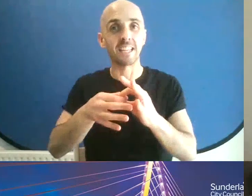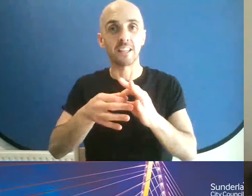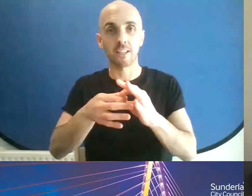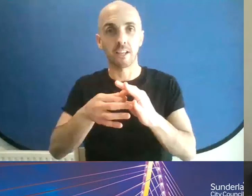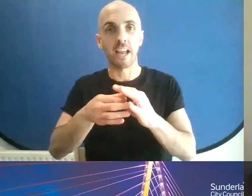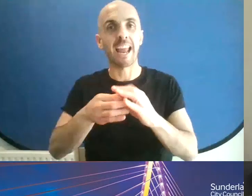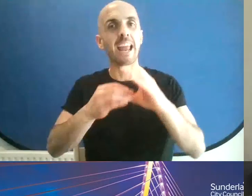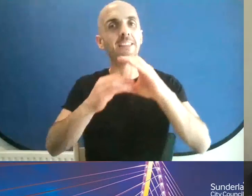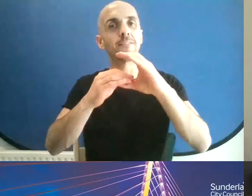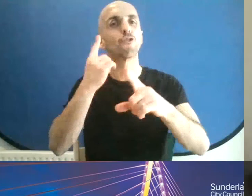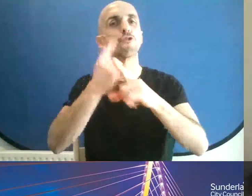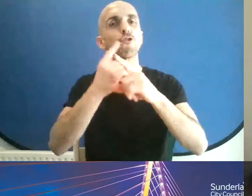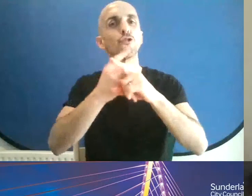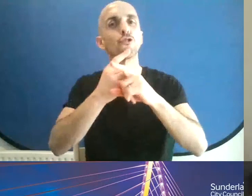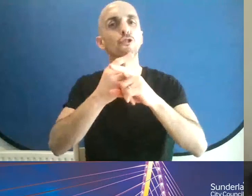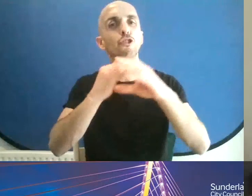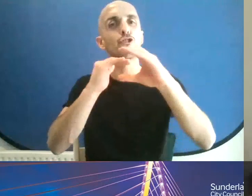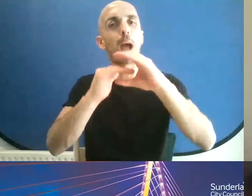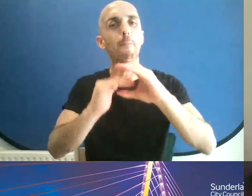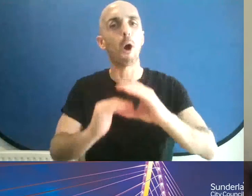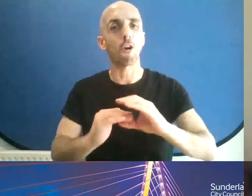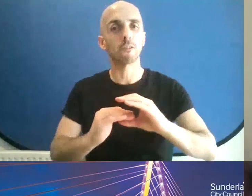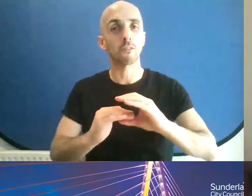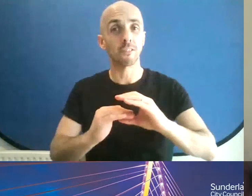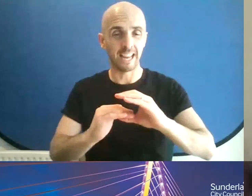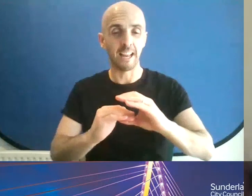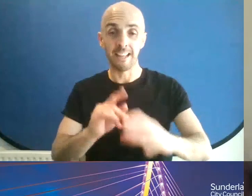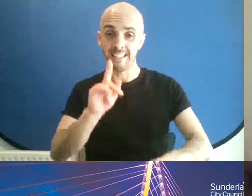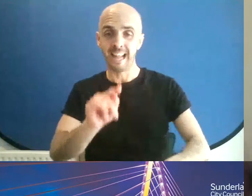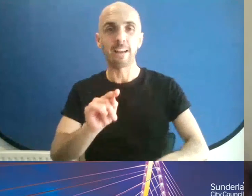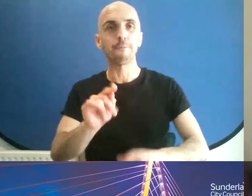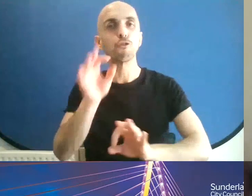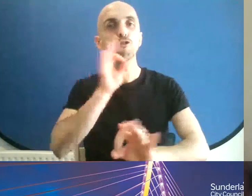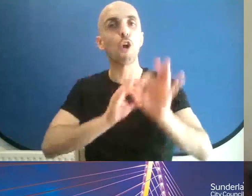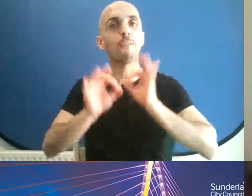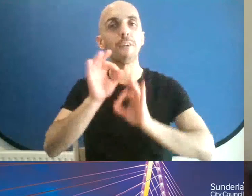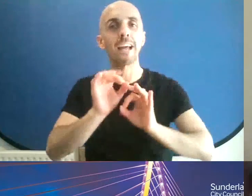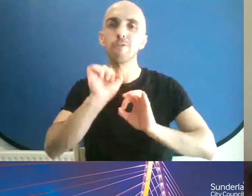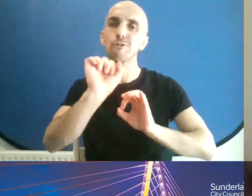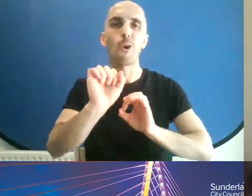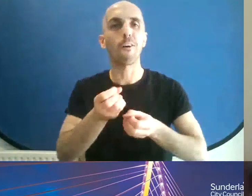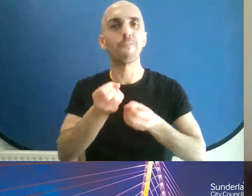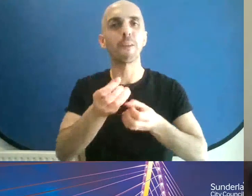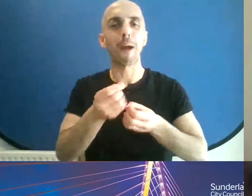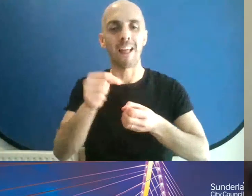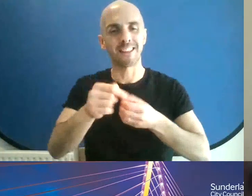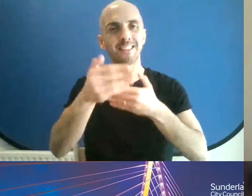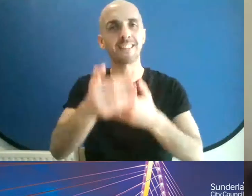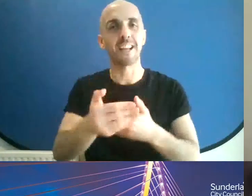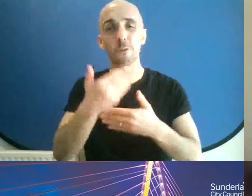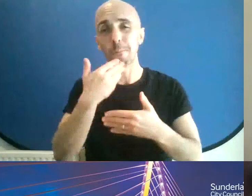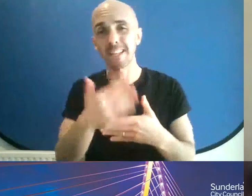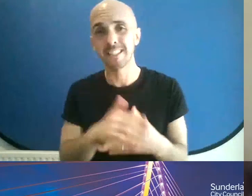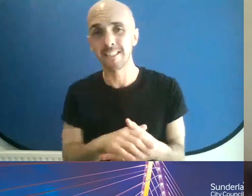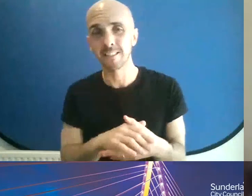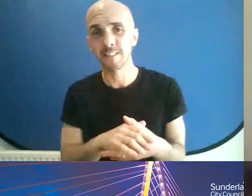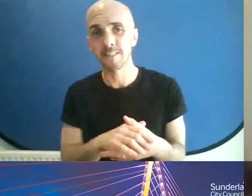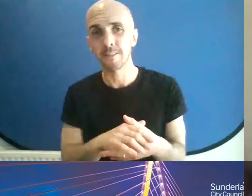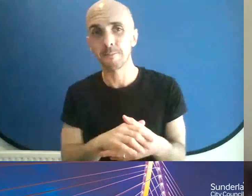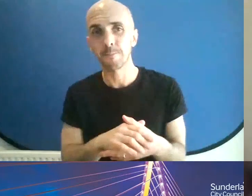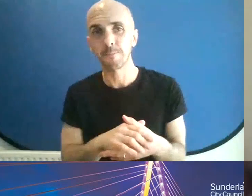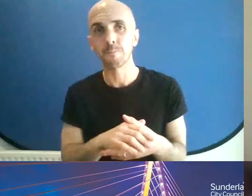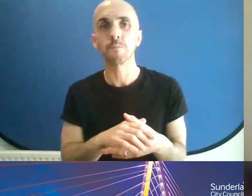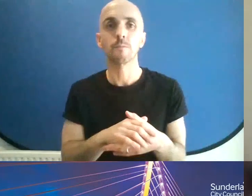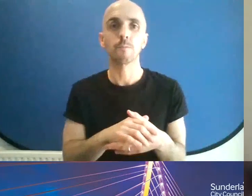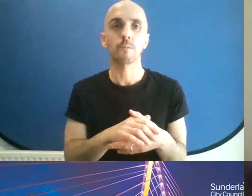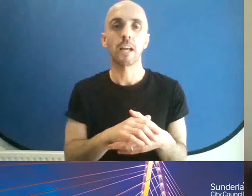chat box. It takes a couple of minutes to fill out. Just your thoughts and feedback on how this went today. That would be marvellous. This also constitutes a